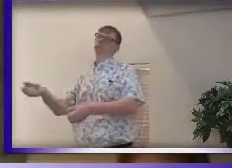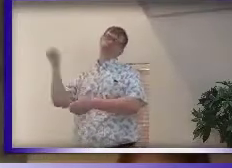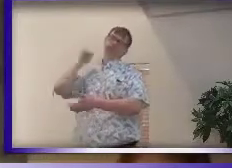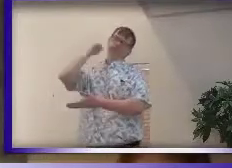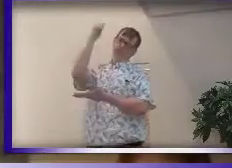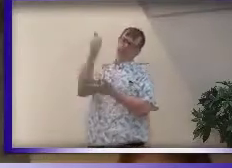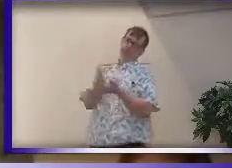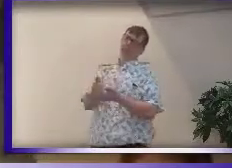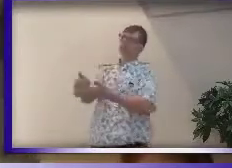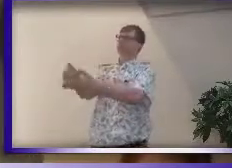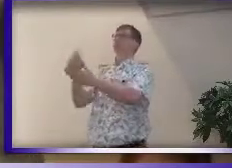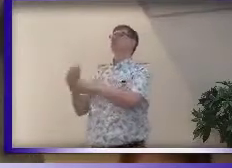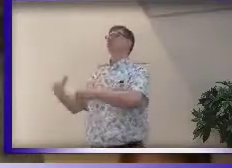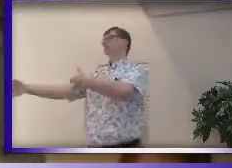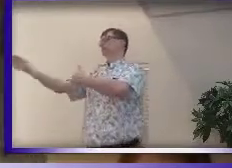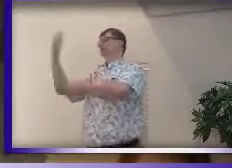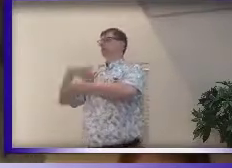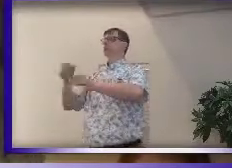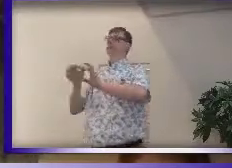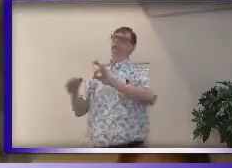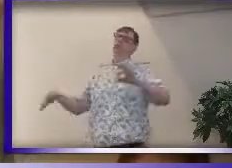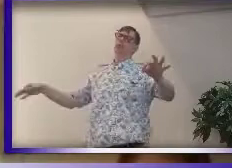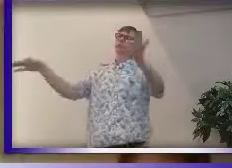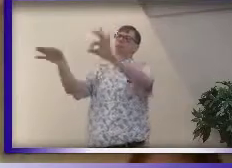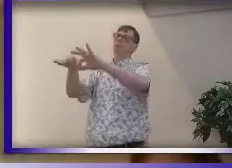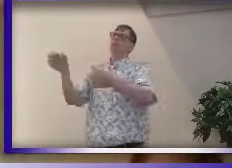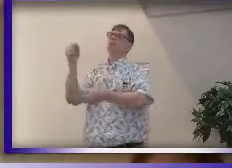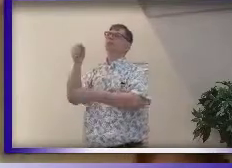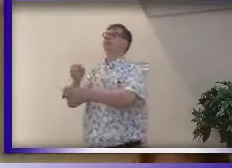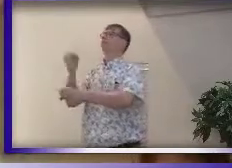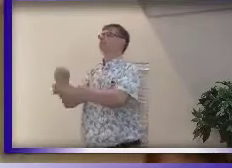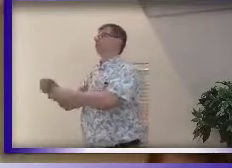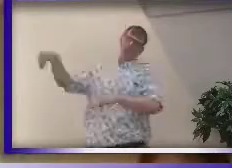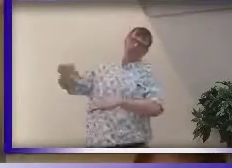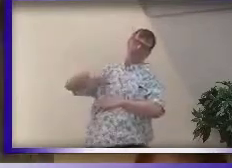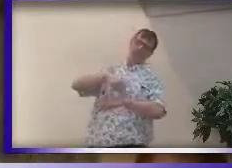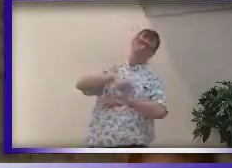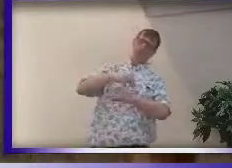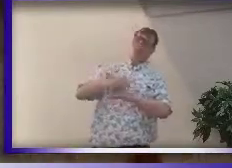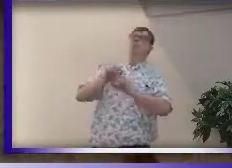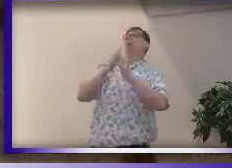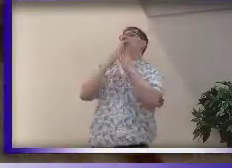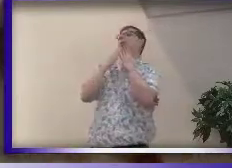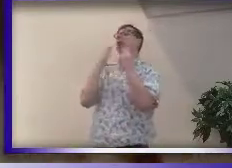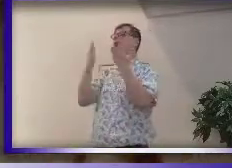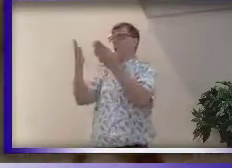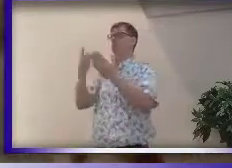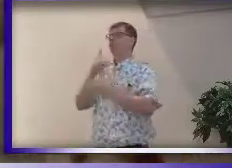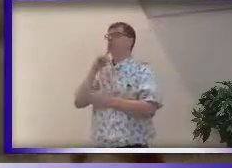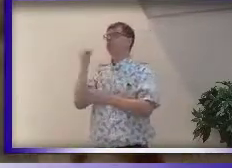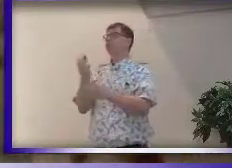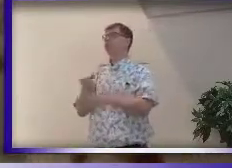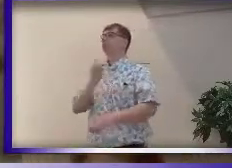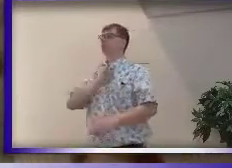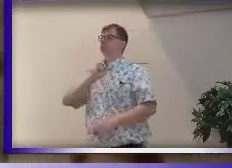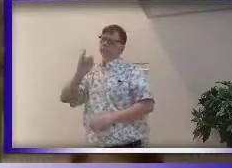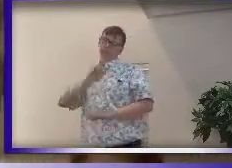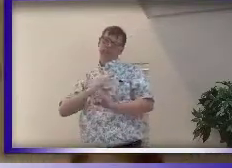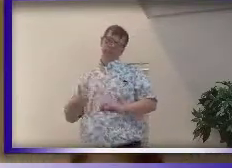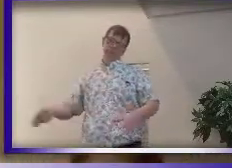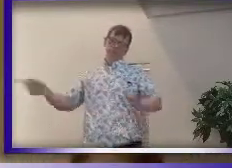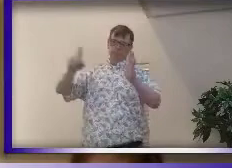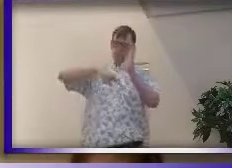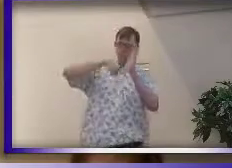dry because I'm busy saying, well, I'm supposed to be at the center by 10 o'clock because that's when the meeting is,